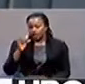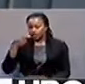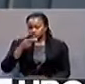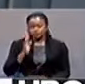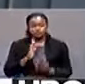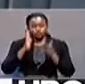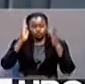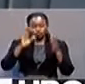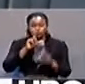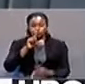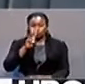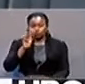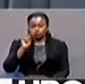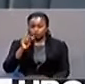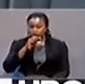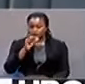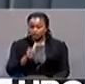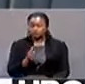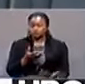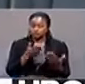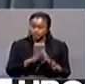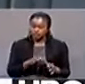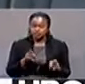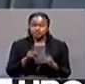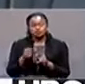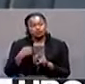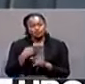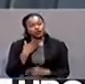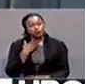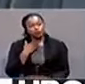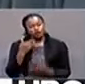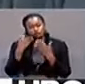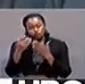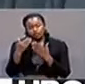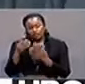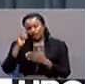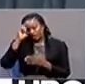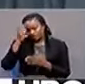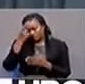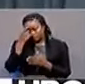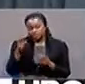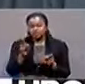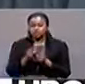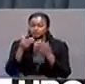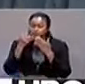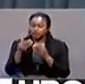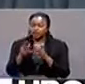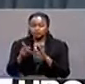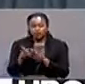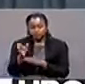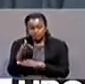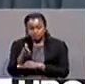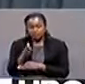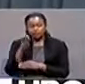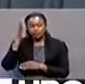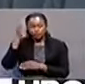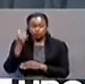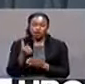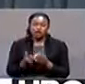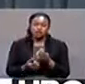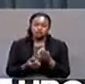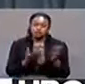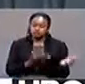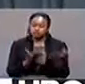Gwanga, and I would like to thank government and the Prime Minister for coming up with this